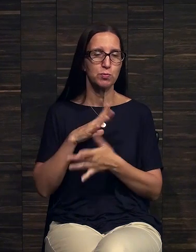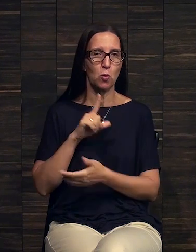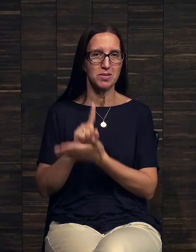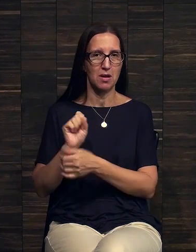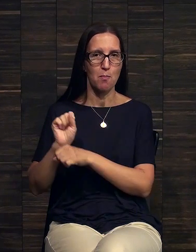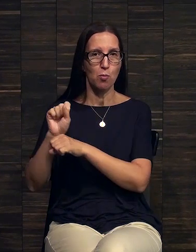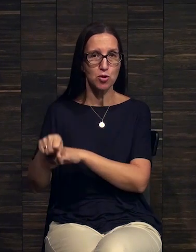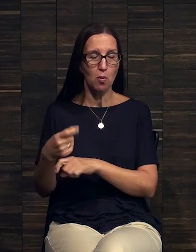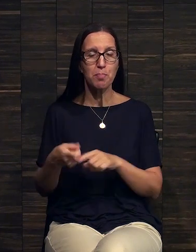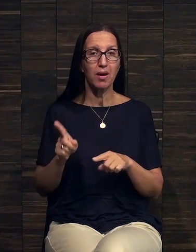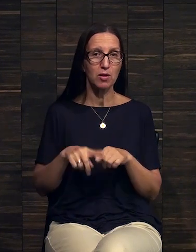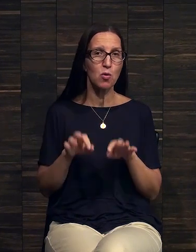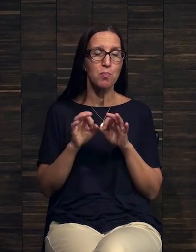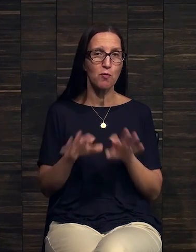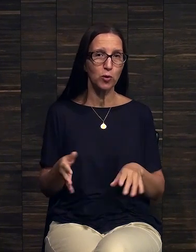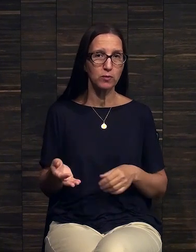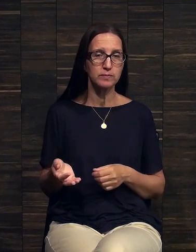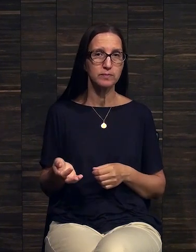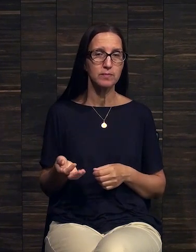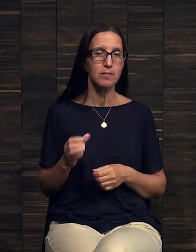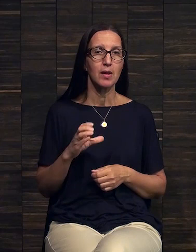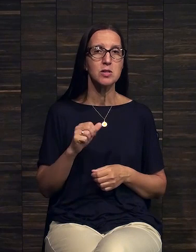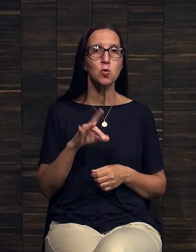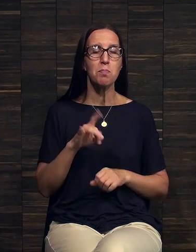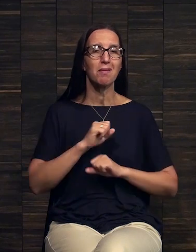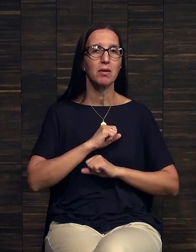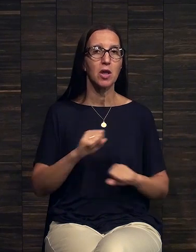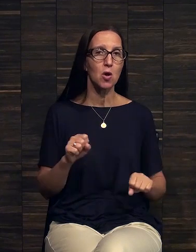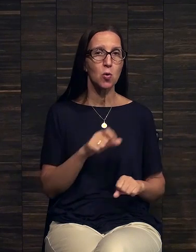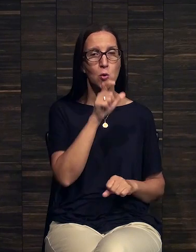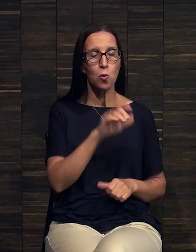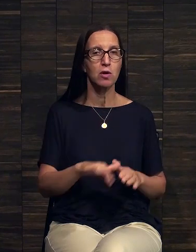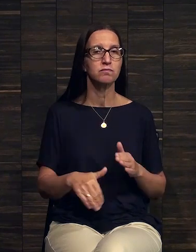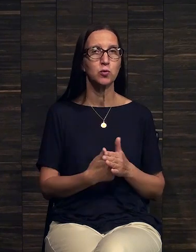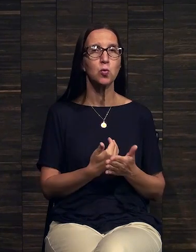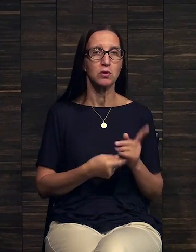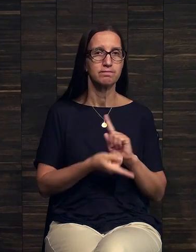This monster needs to be defeated, and that's why the superhero